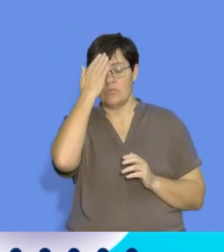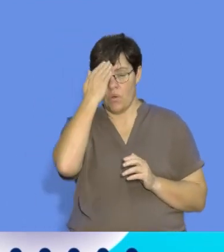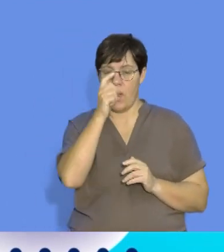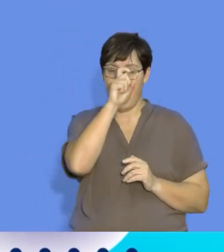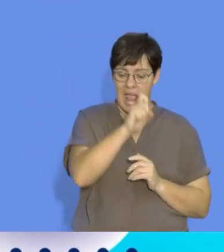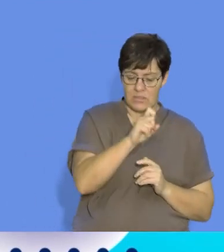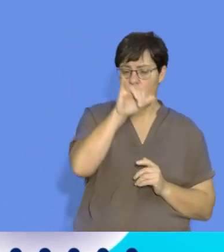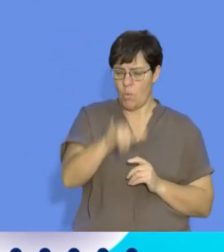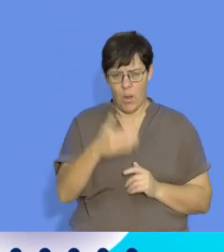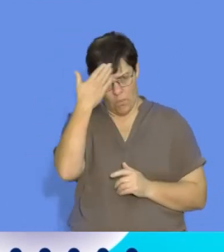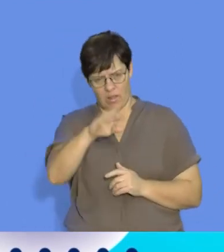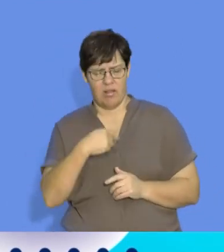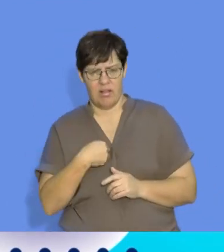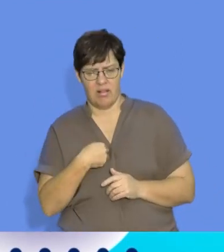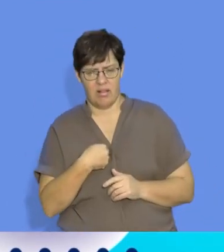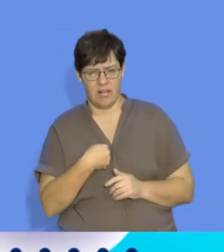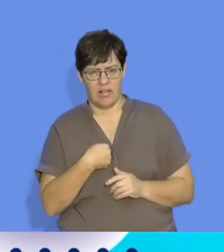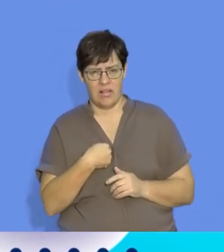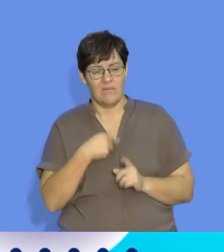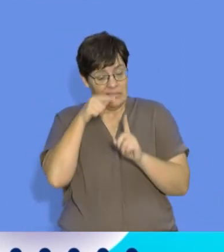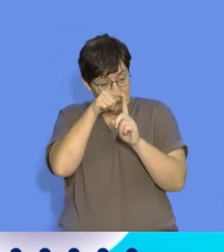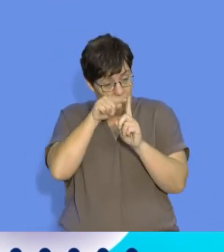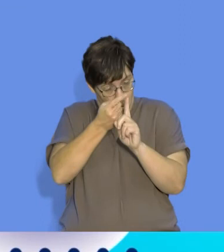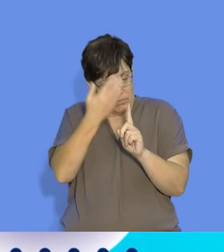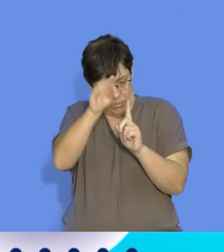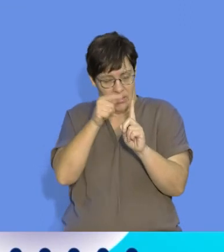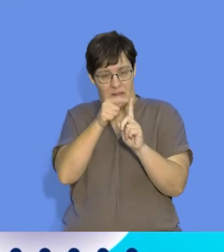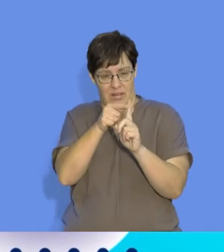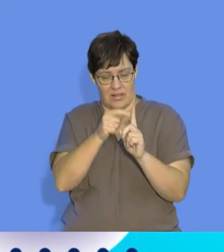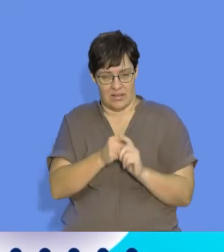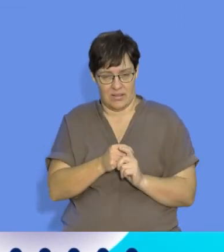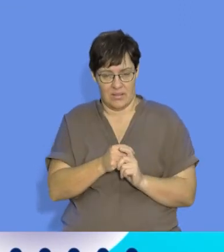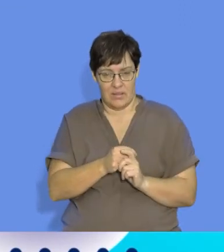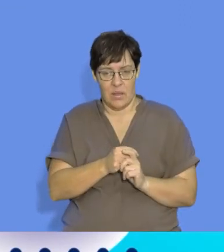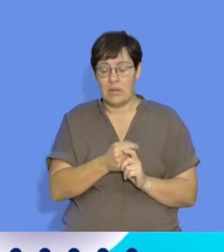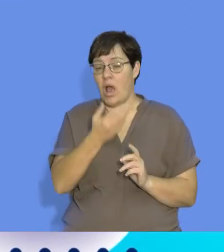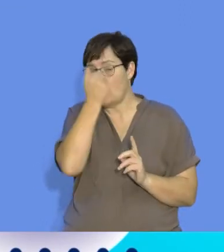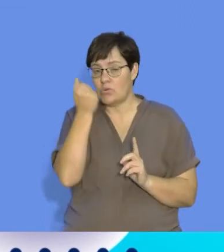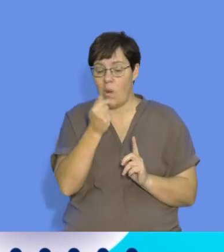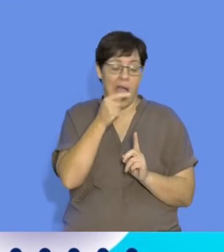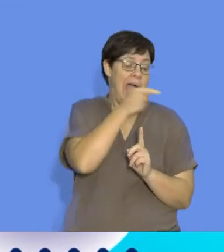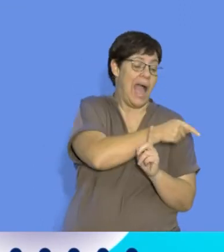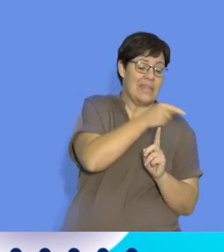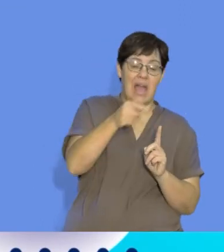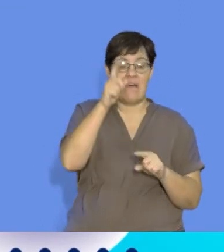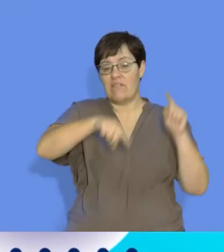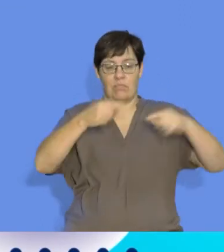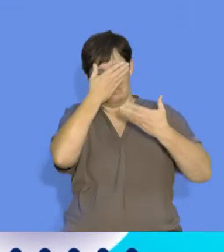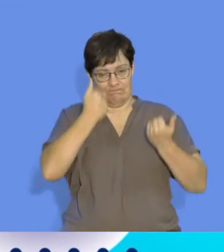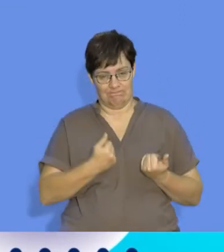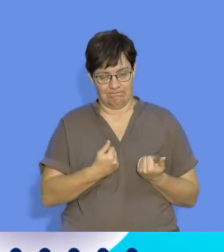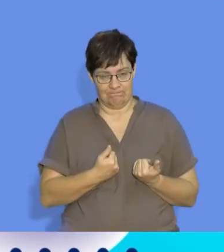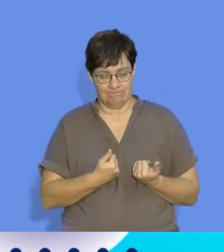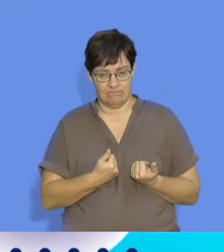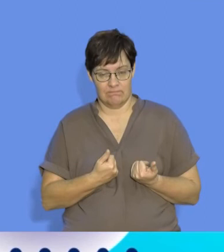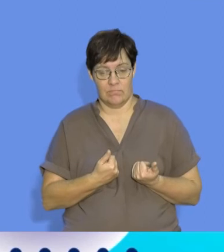x and the y is at a certain point, right? Even though I don't know what the other variables are.